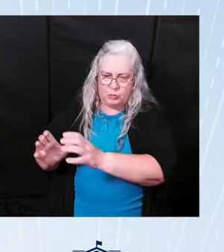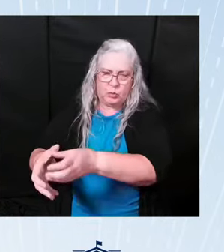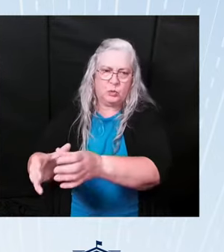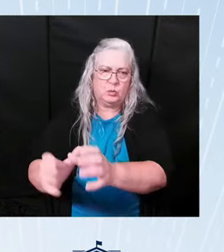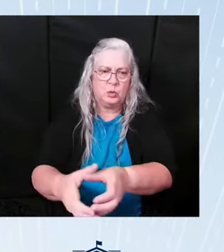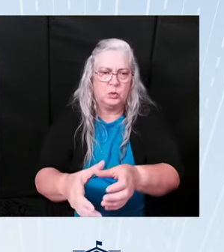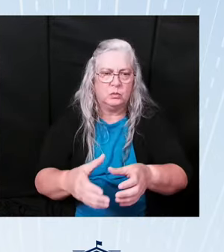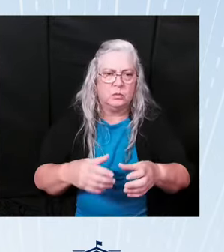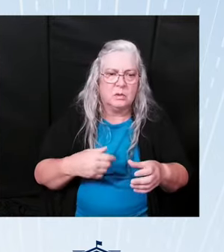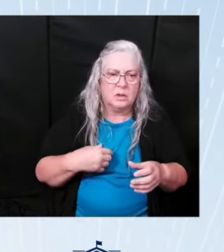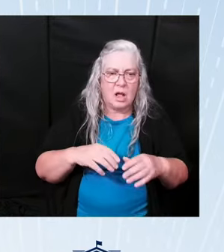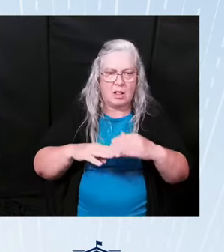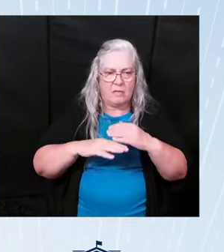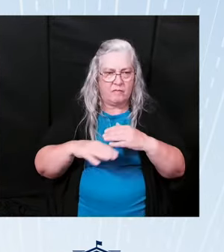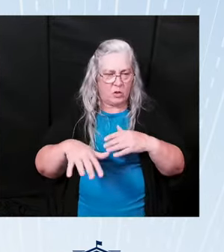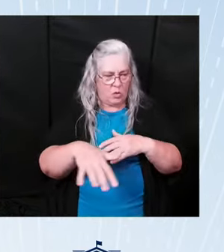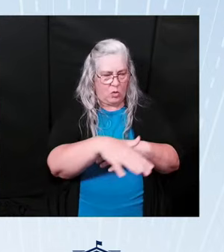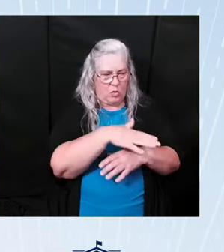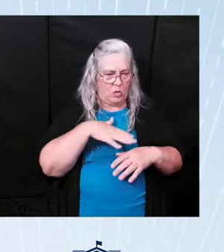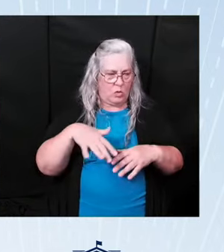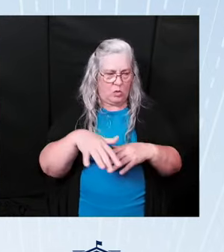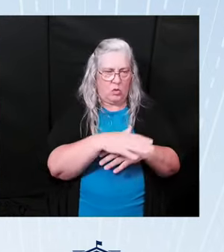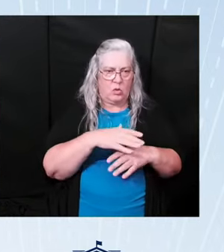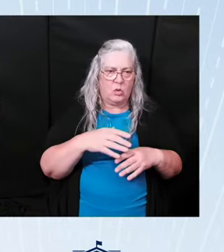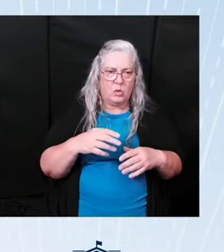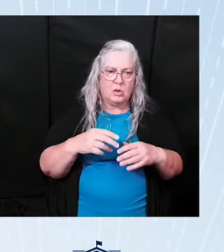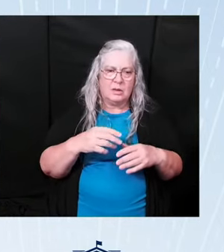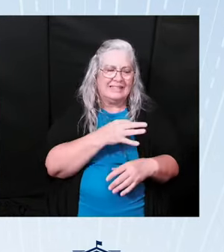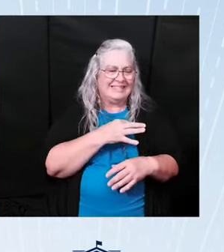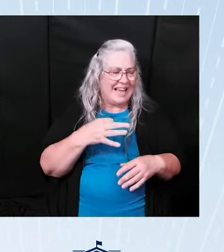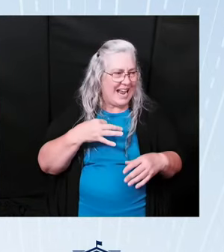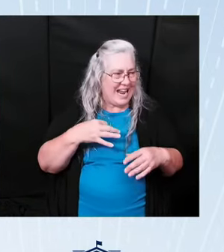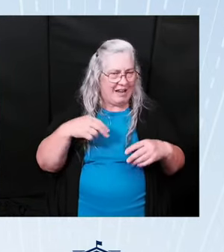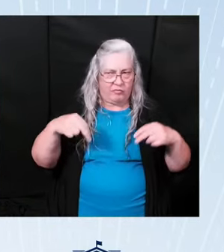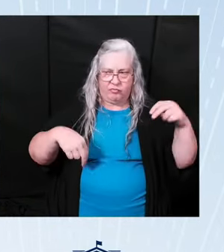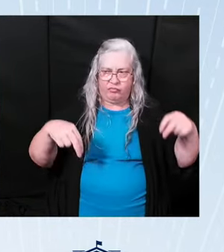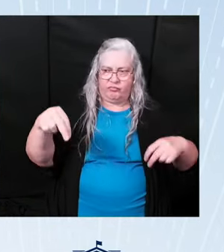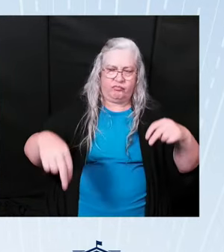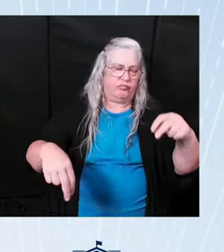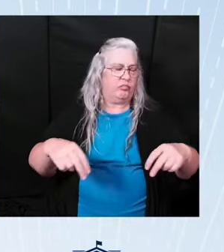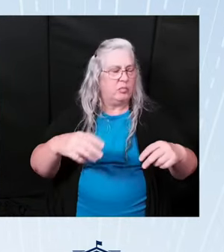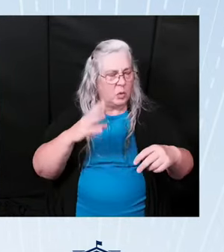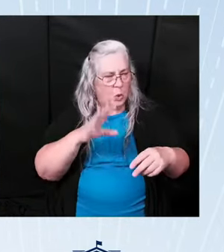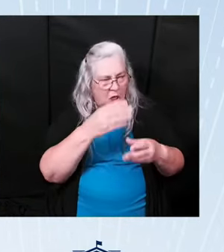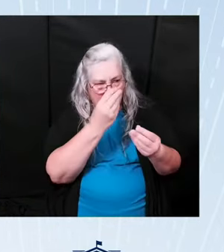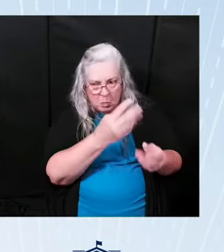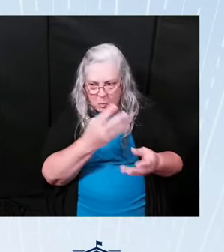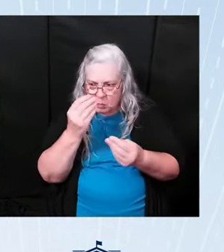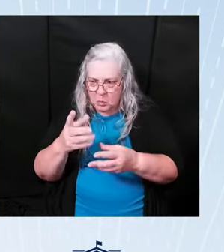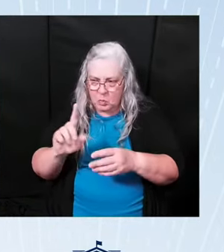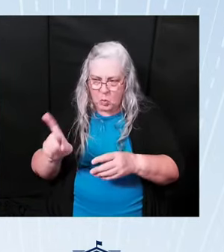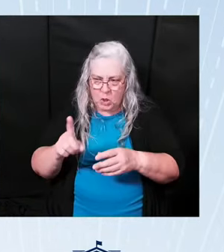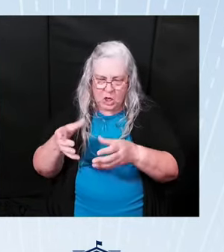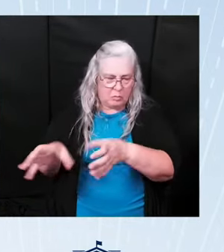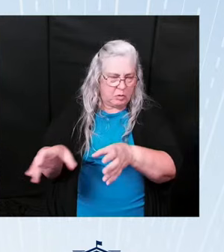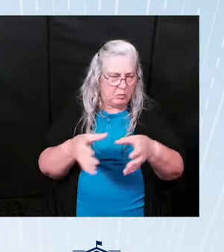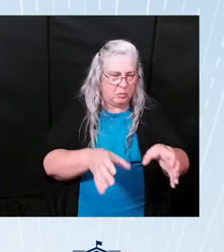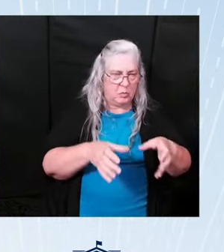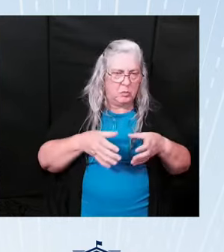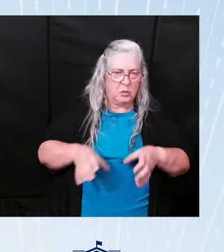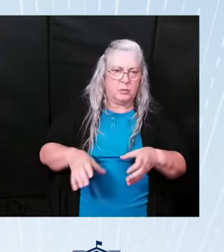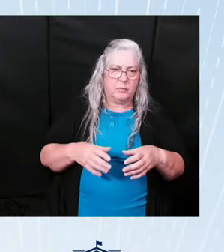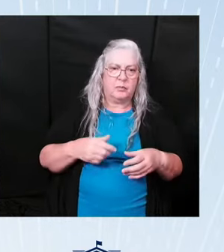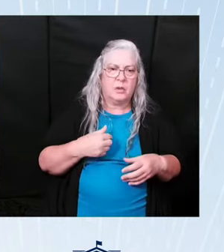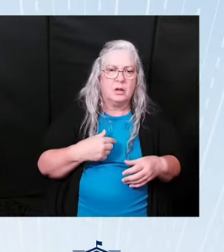here to help guide you to the correct roundtable. Your roundtable number is on your name tag, and there are signs outside of the suite of rooms that we'll be